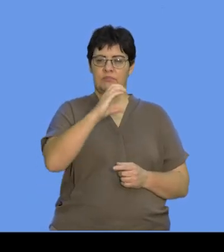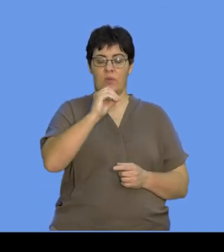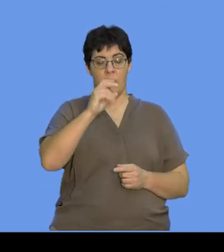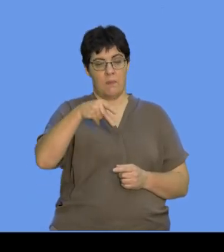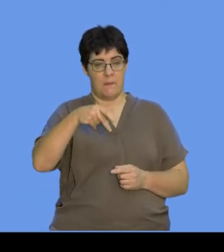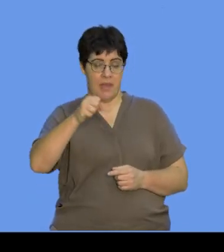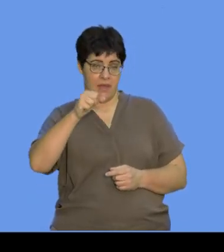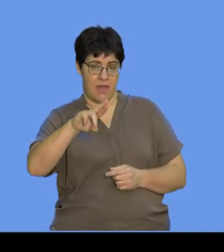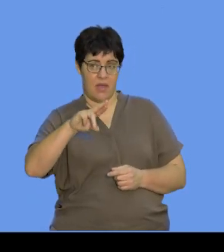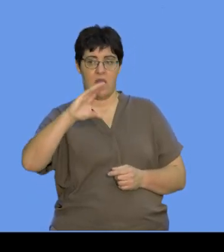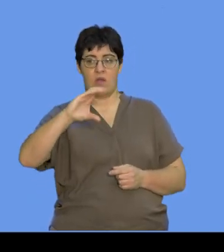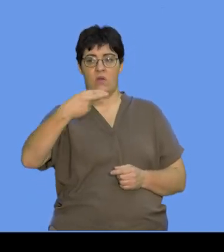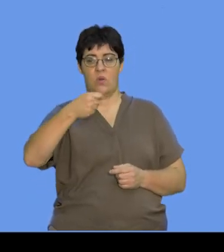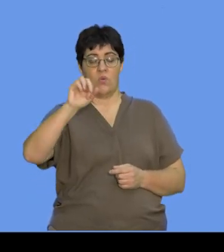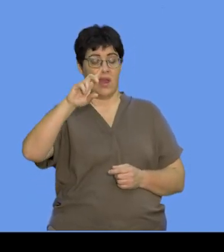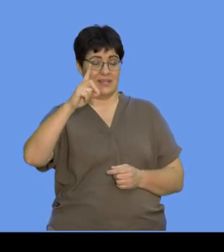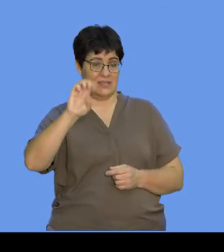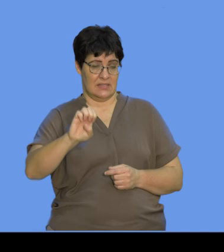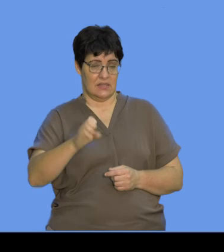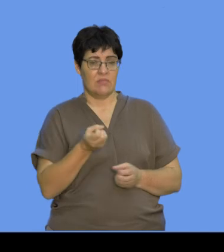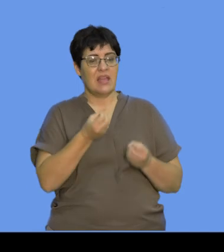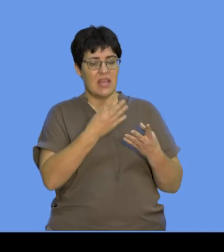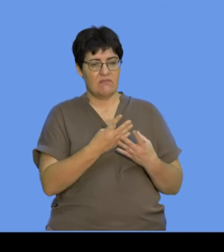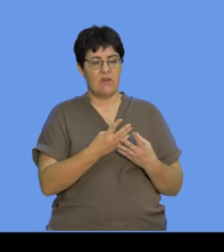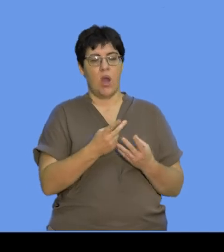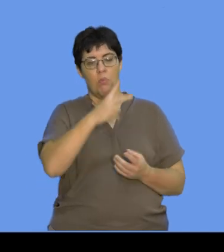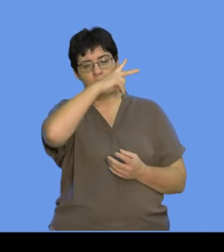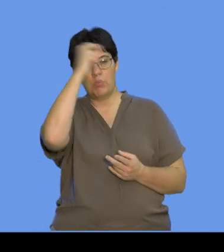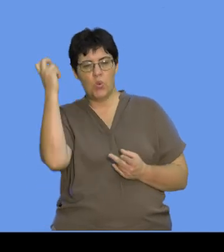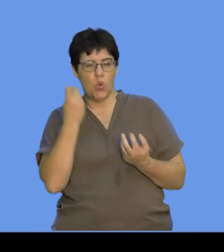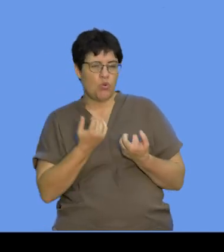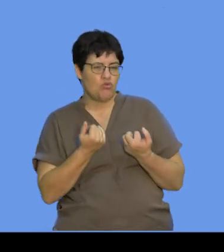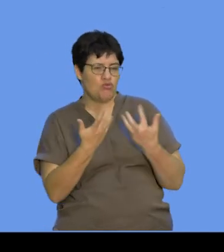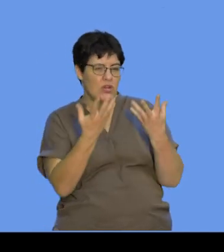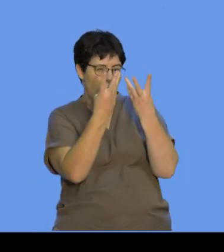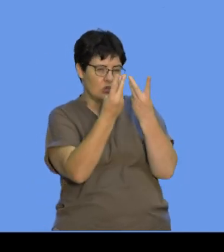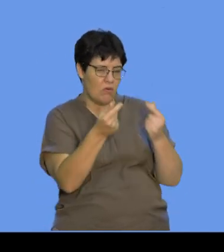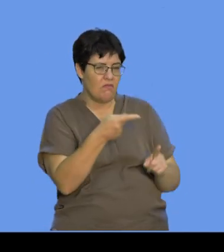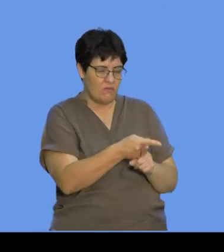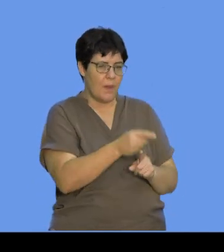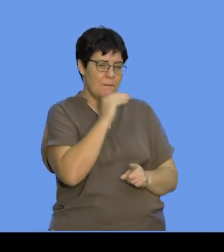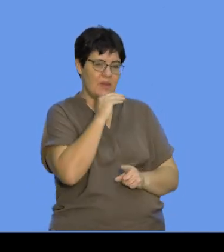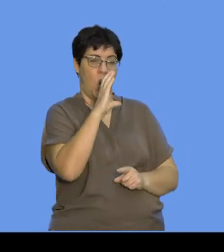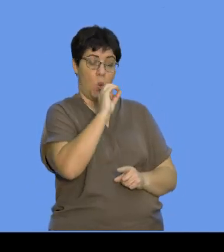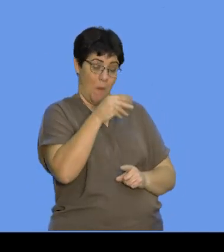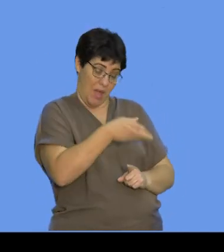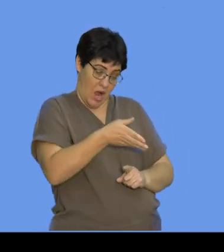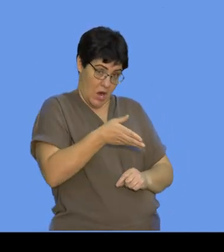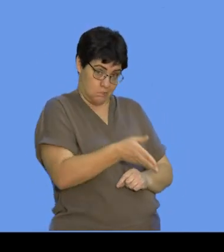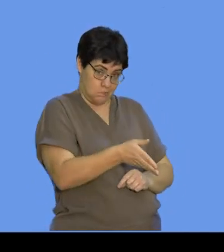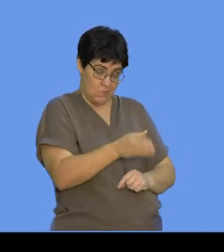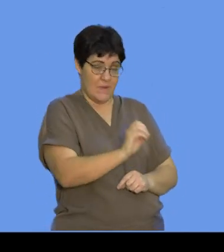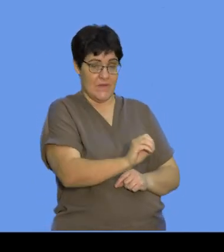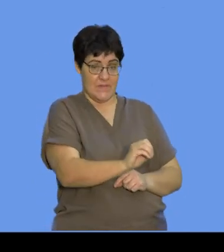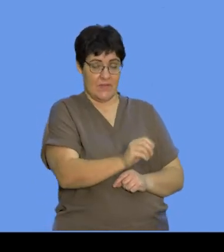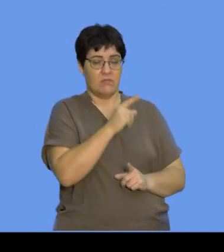given. Now, a blue or blue-green solution indicates that copper ions are present, because if this substance completely